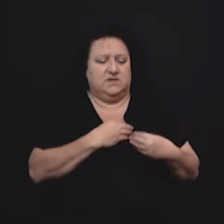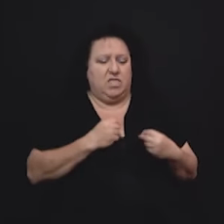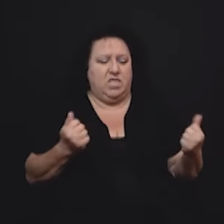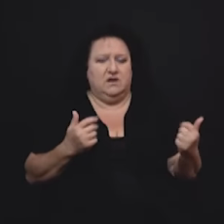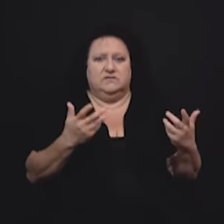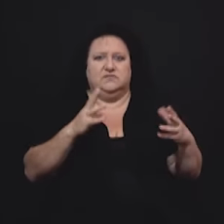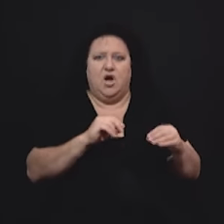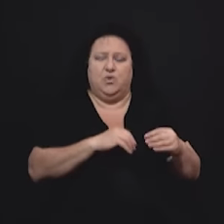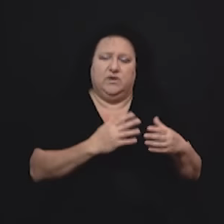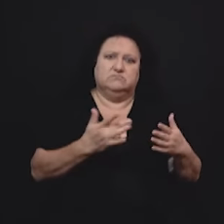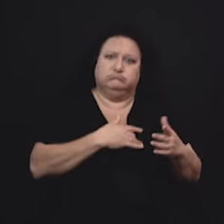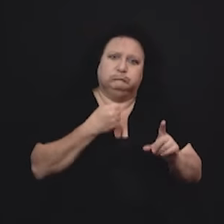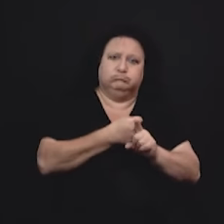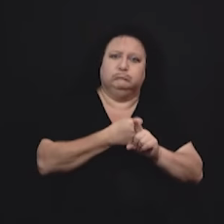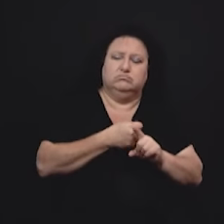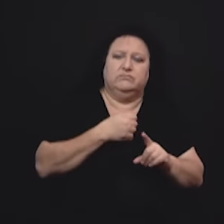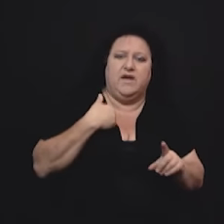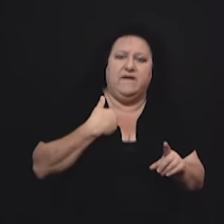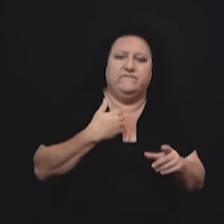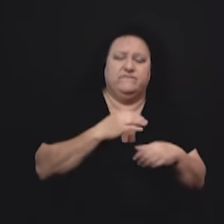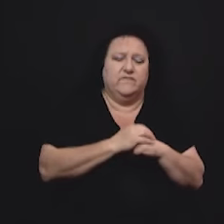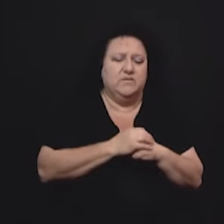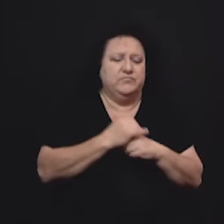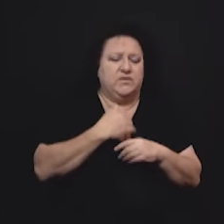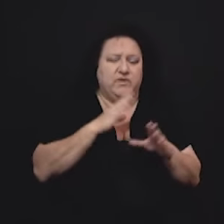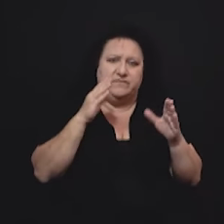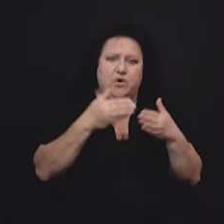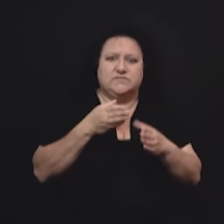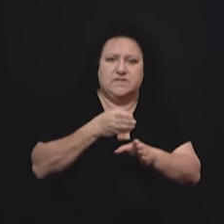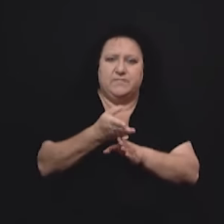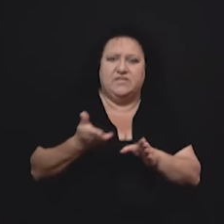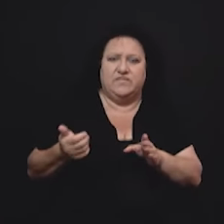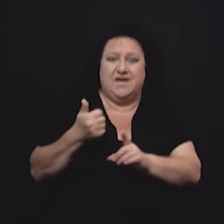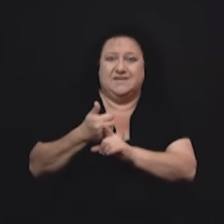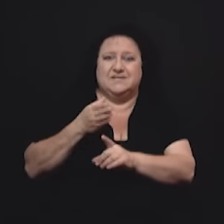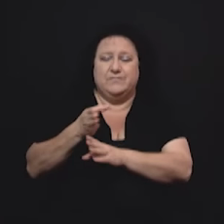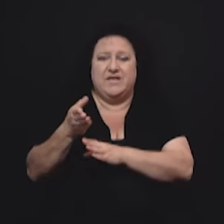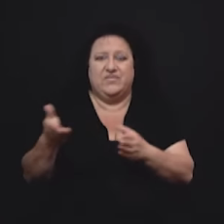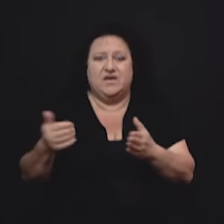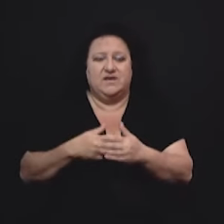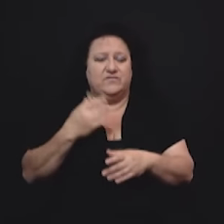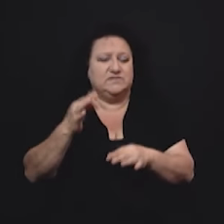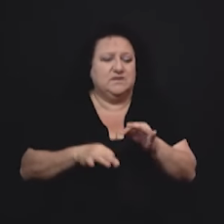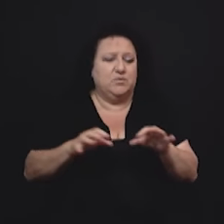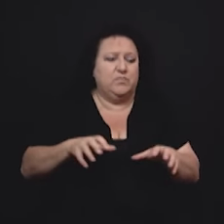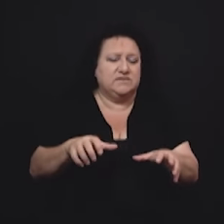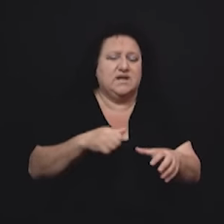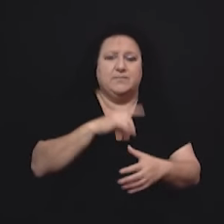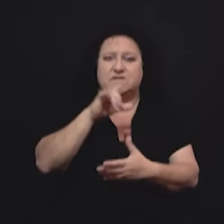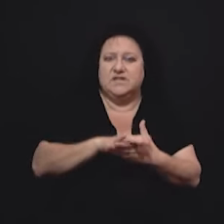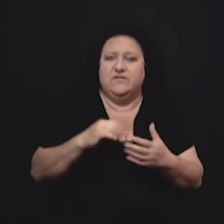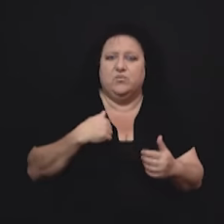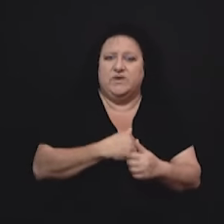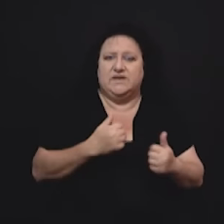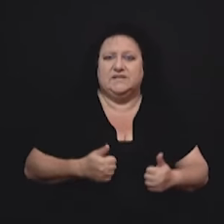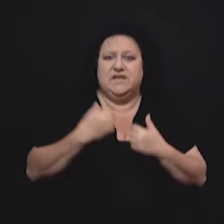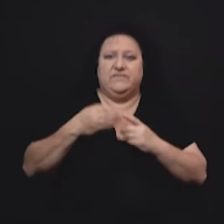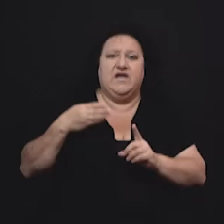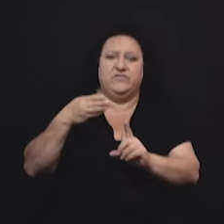thing. If we would focus on these simple practices, I truly believe we could live into our mission to bring hope and wholeness through Christ.